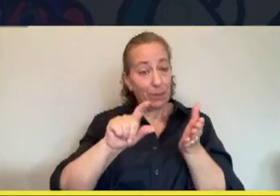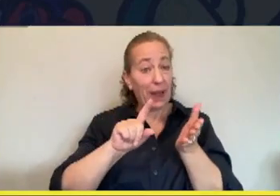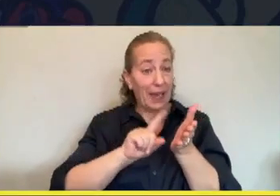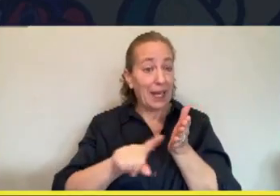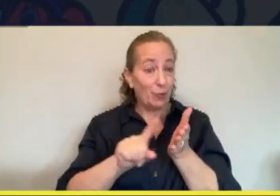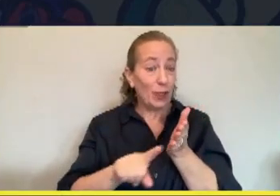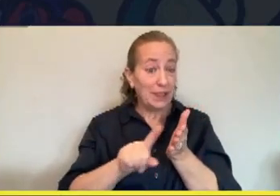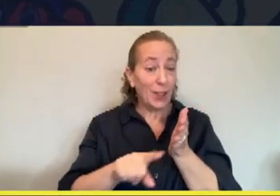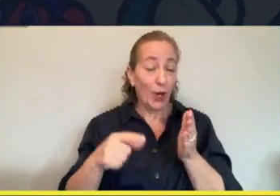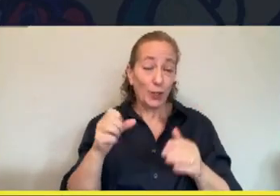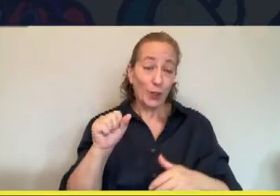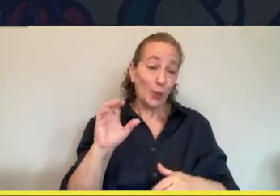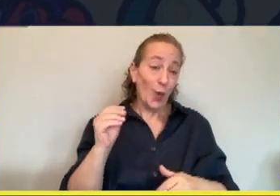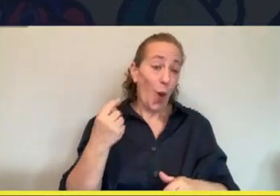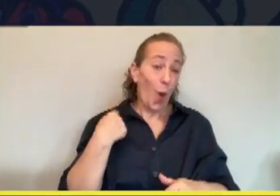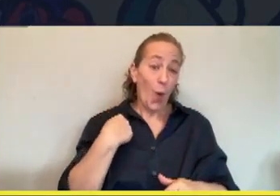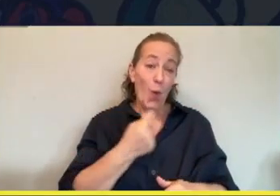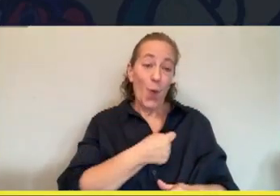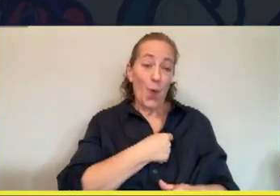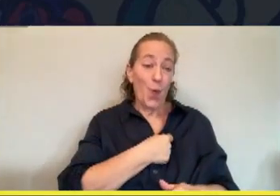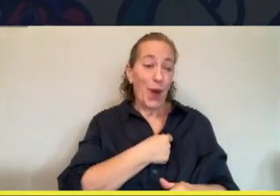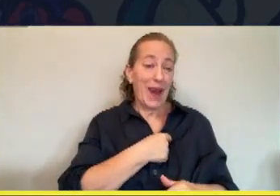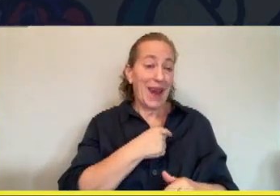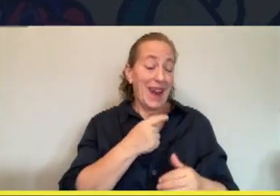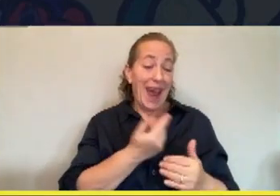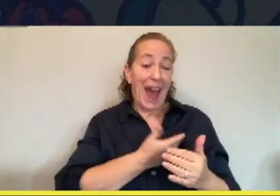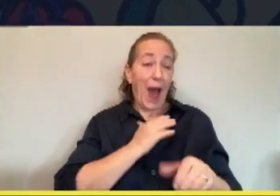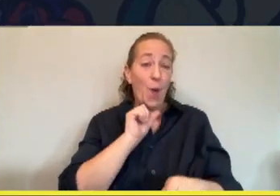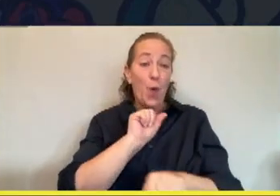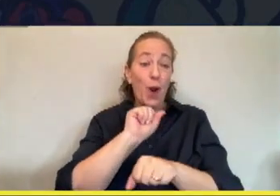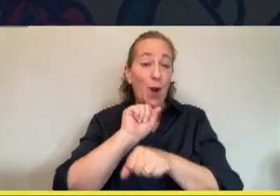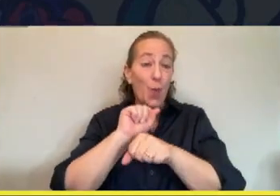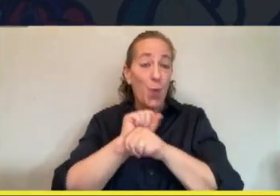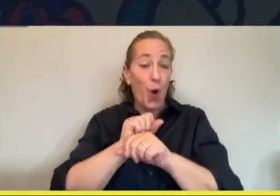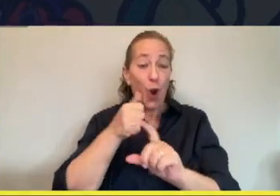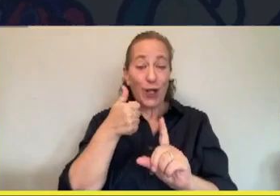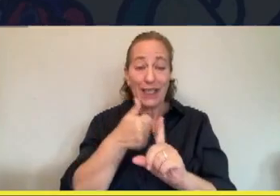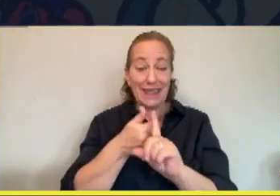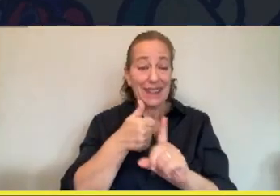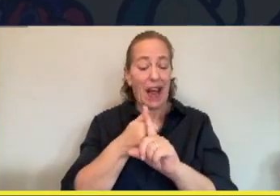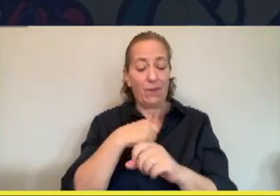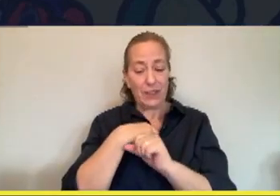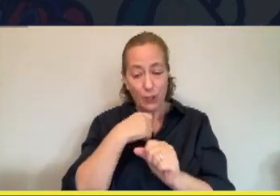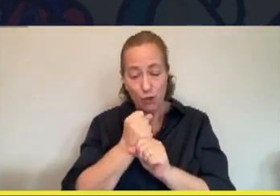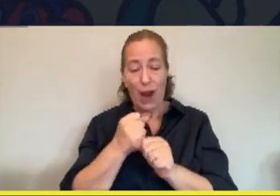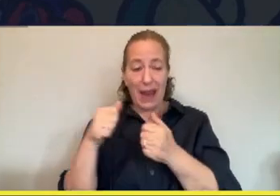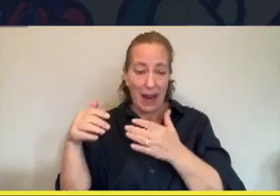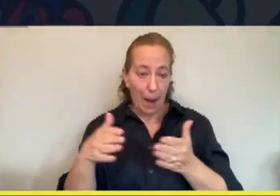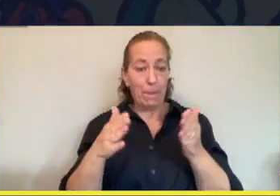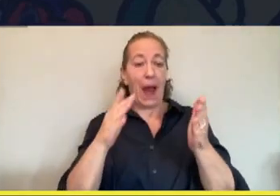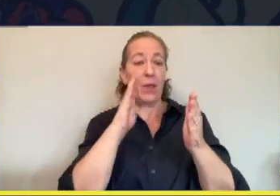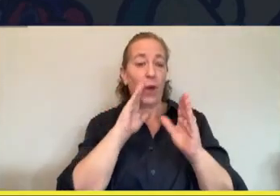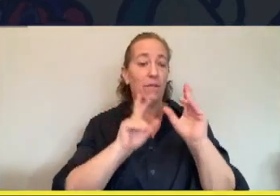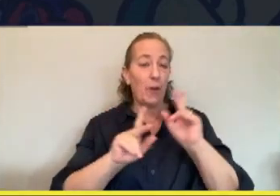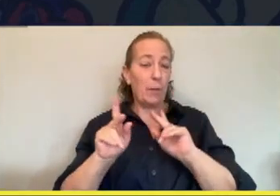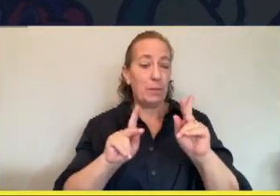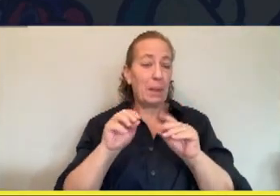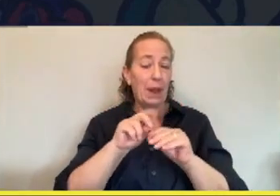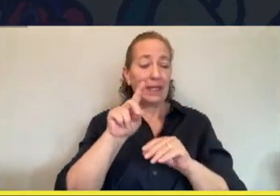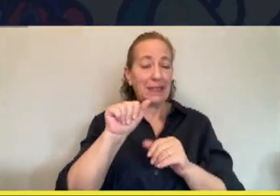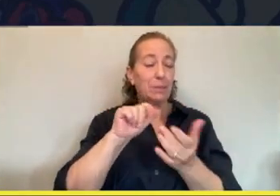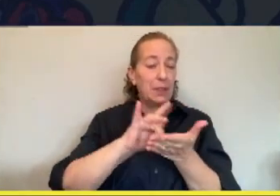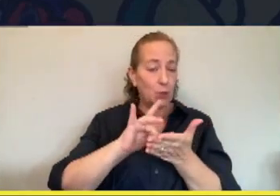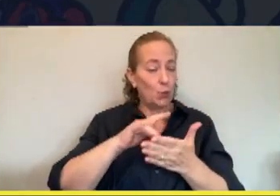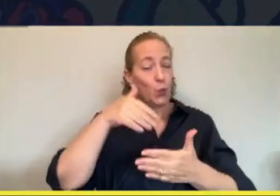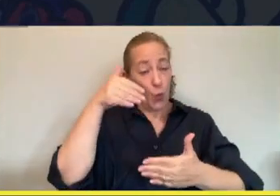in and of our work itself is kind of creating a pathway for people with disabilities in medicine to go on, because what we're